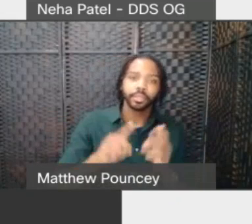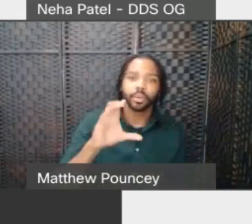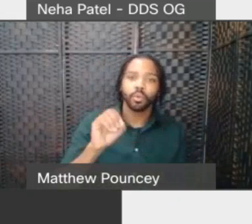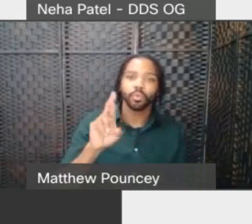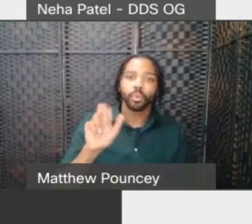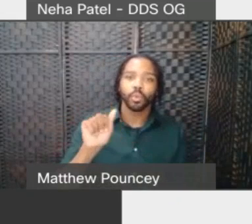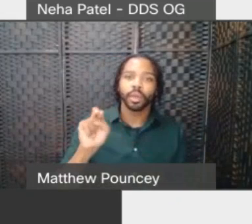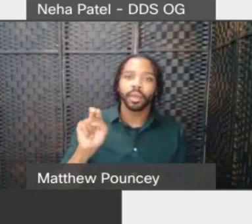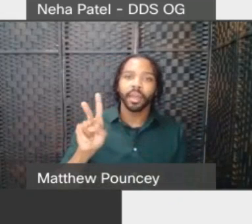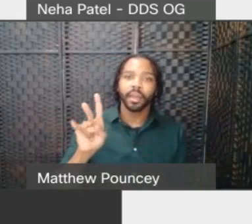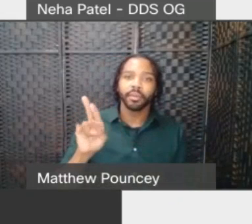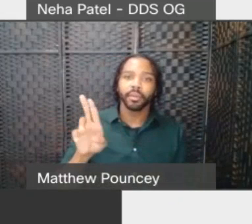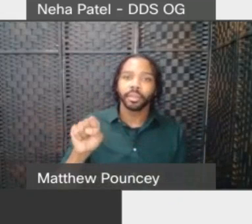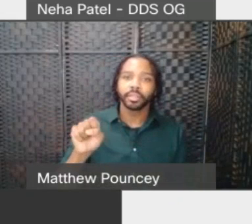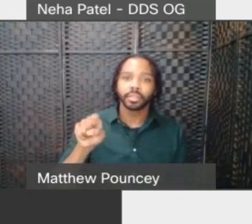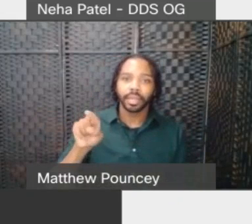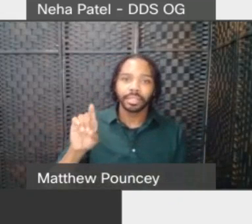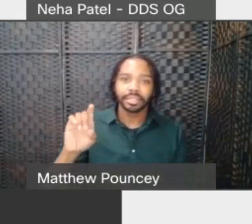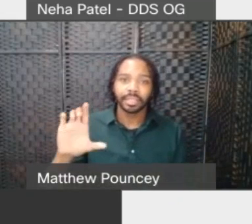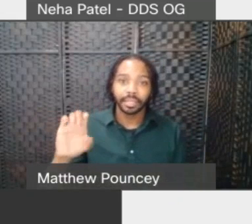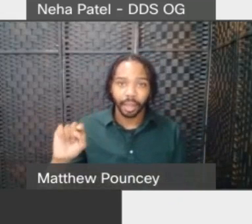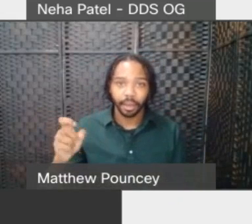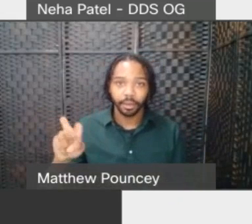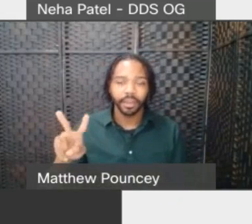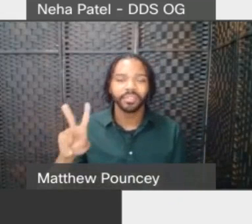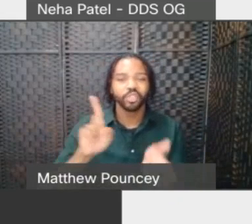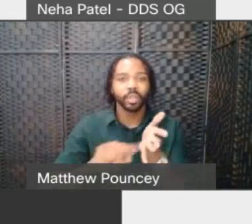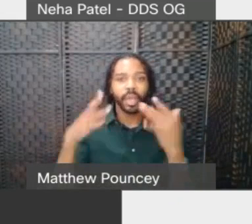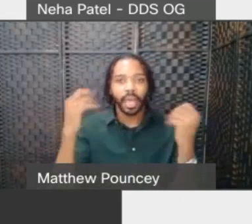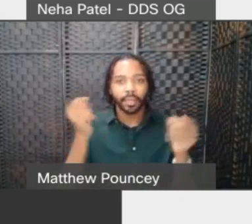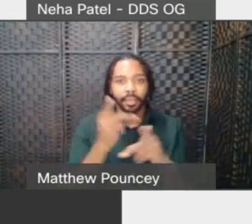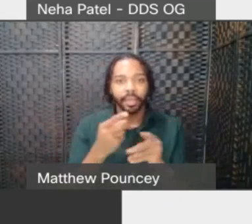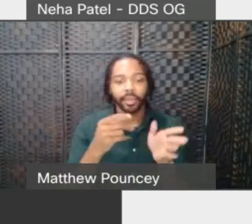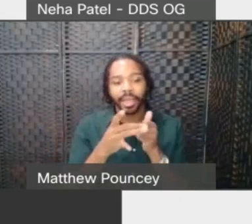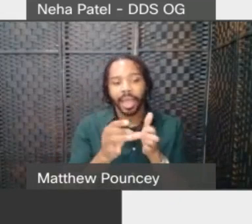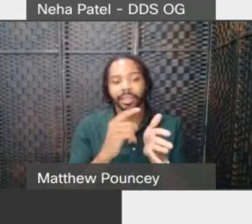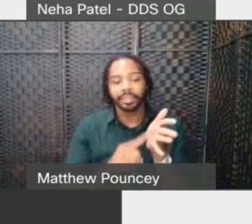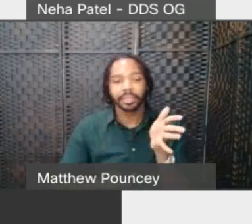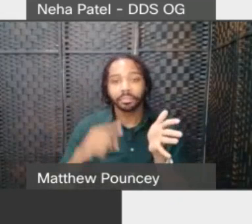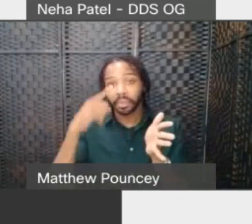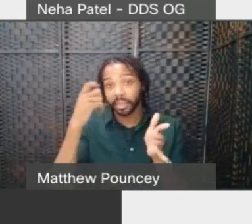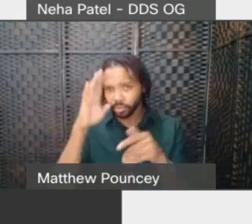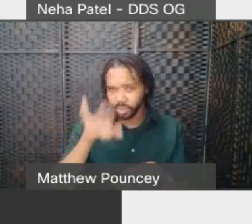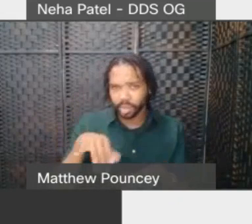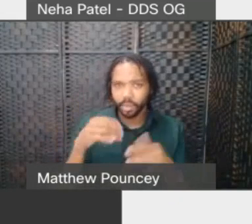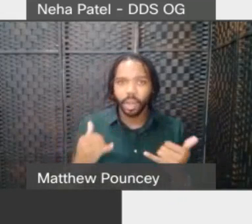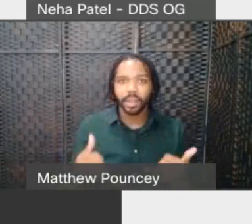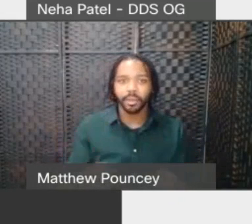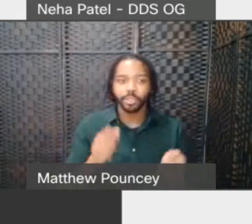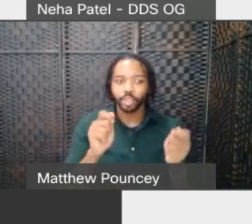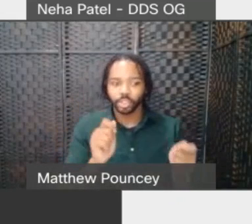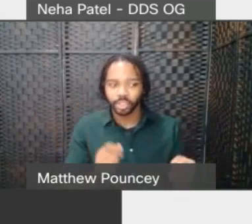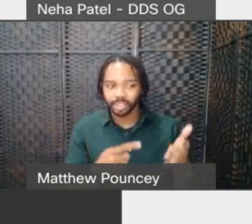coronavirus.dc.gov and look at the health guidance, because as we all know now, with the changing circumstances, the guidance does